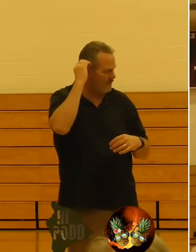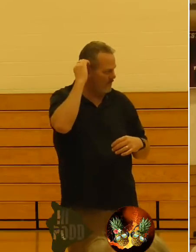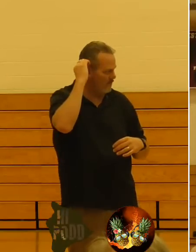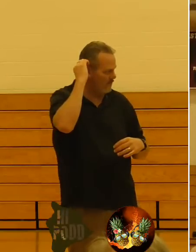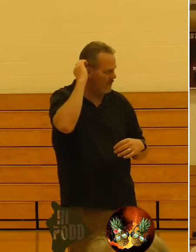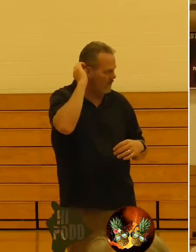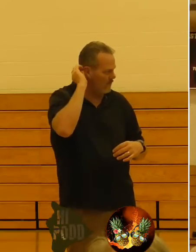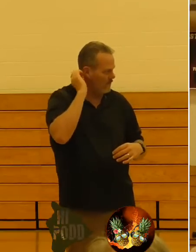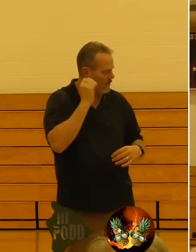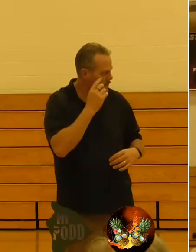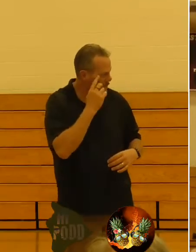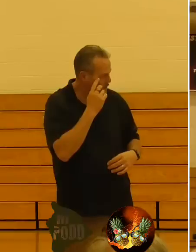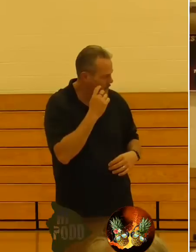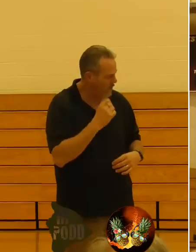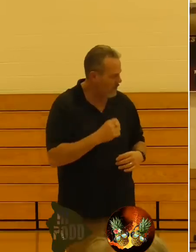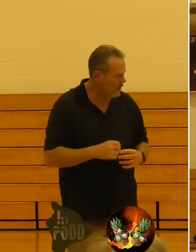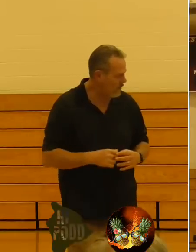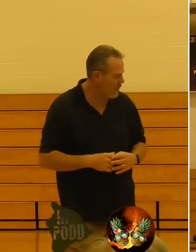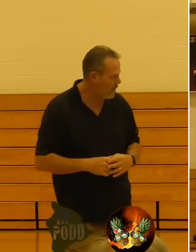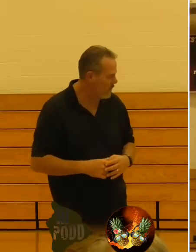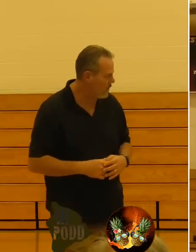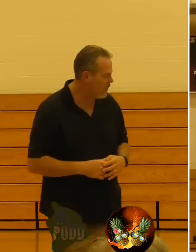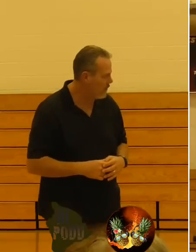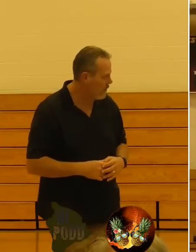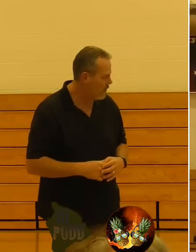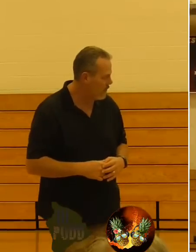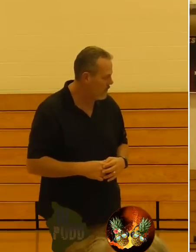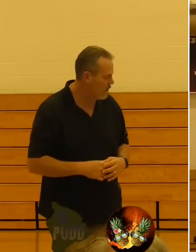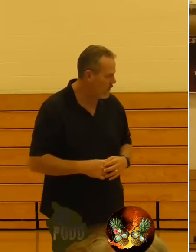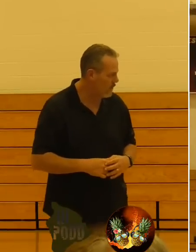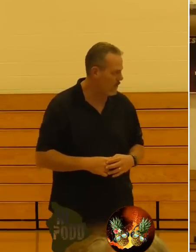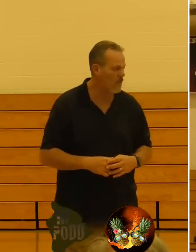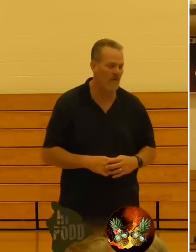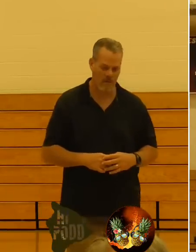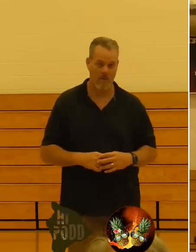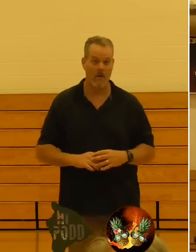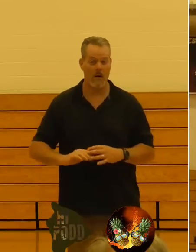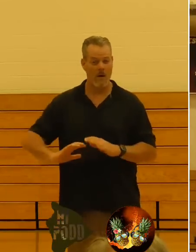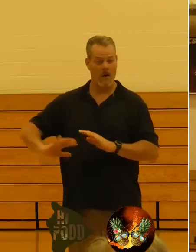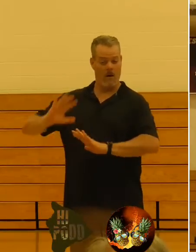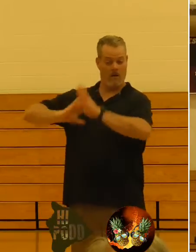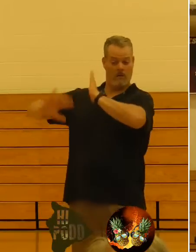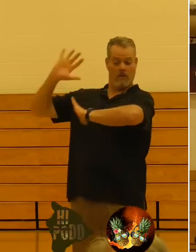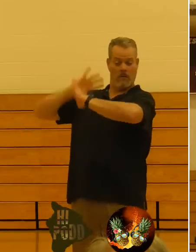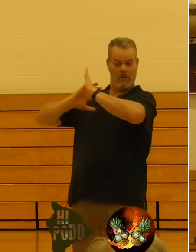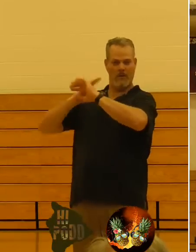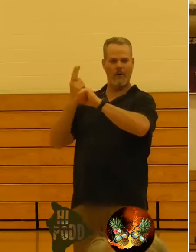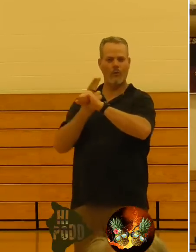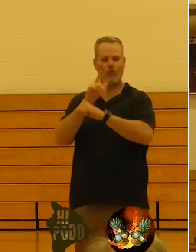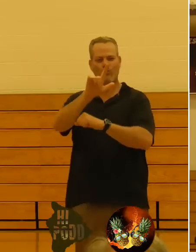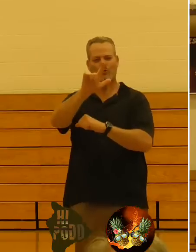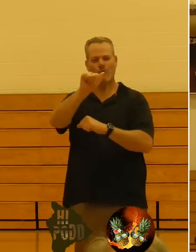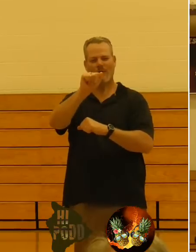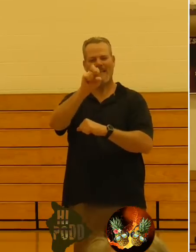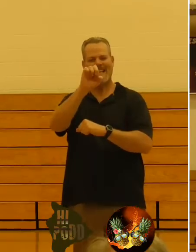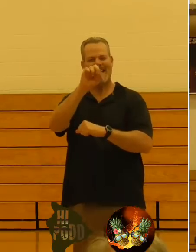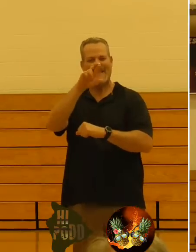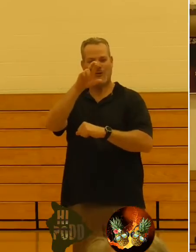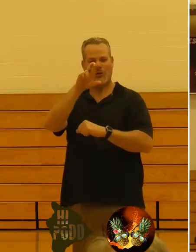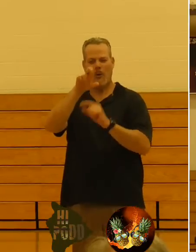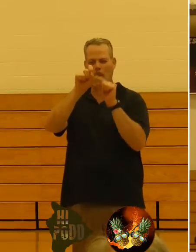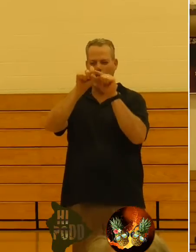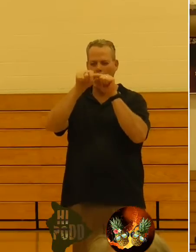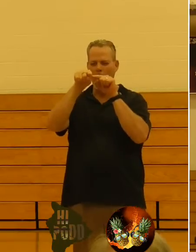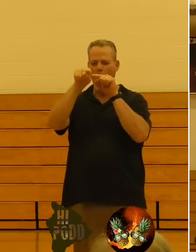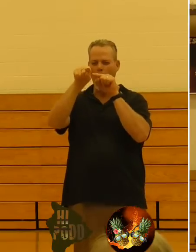So in the old days, the initial way, now we have GPS. In the old days, we used to use laser ranging device. We'd shoot a